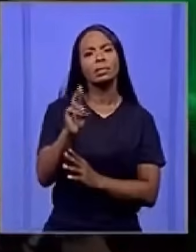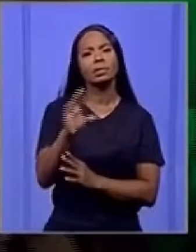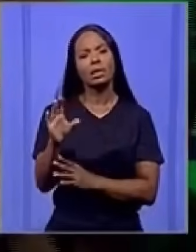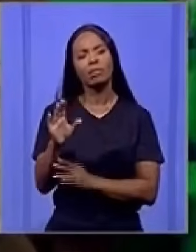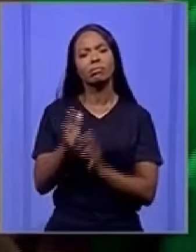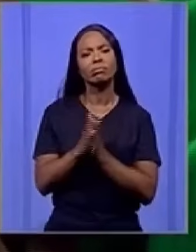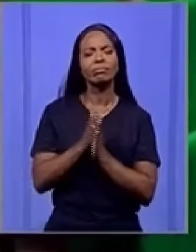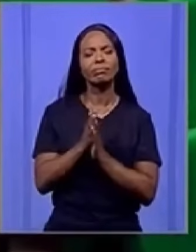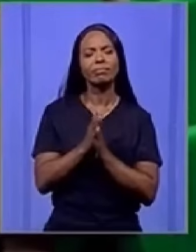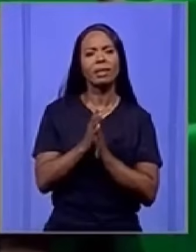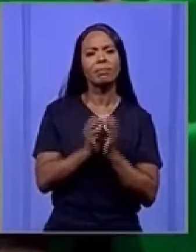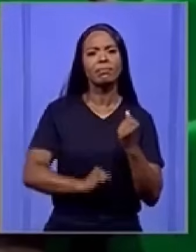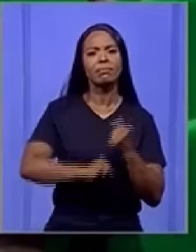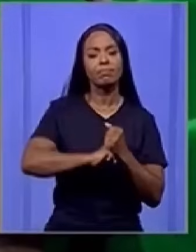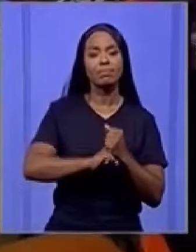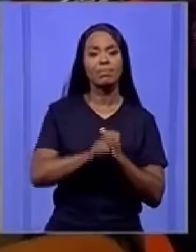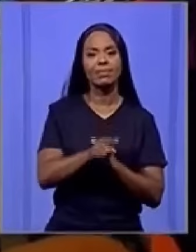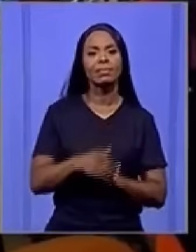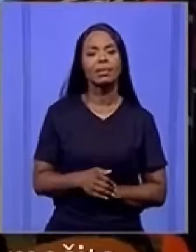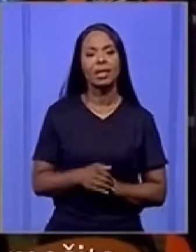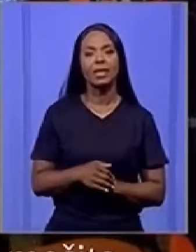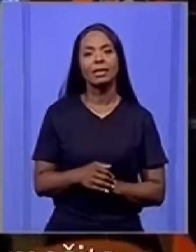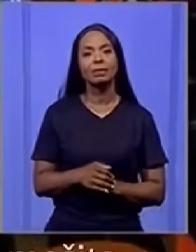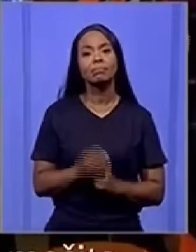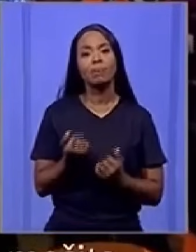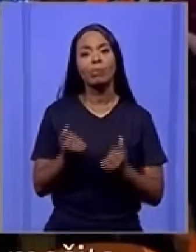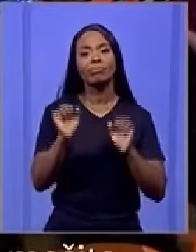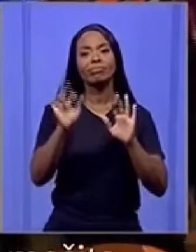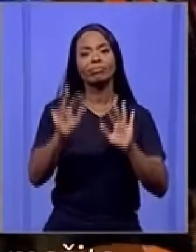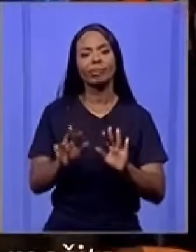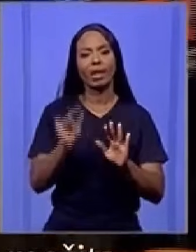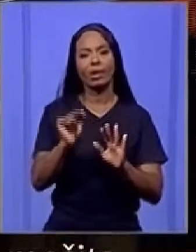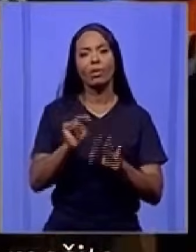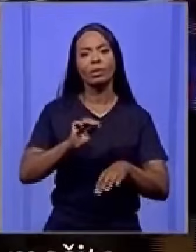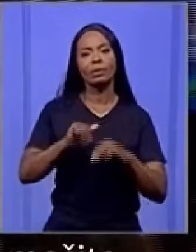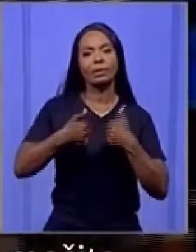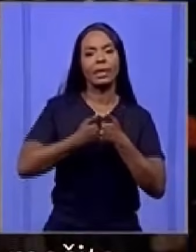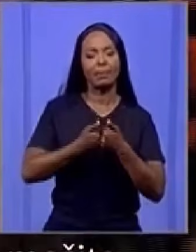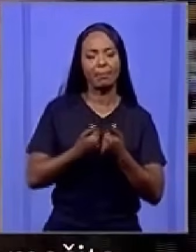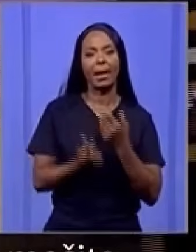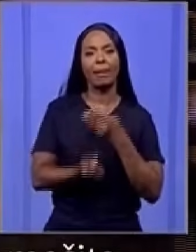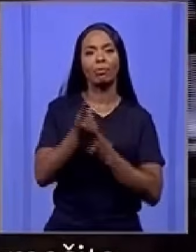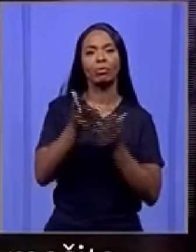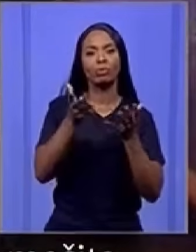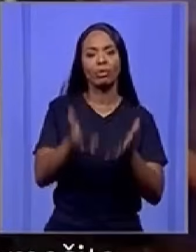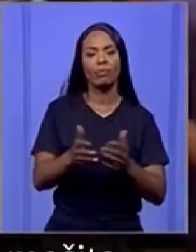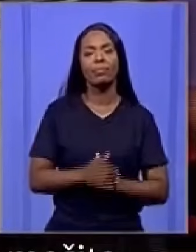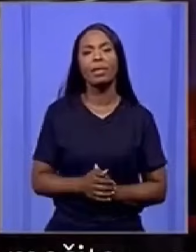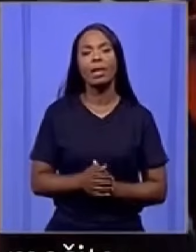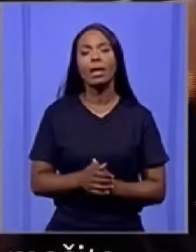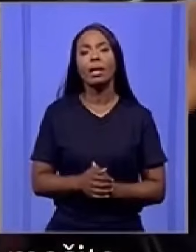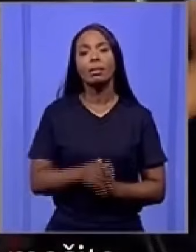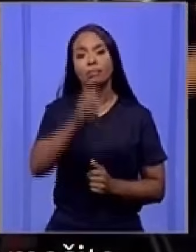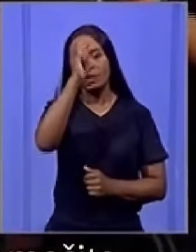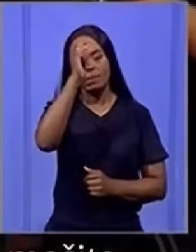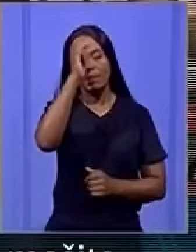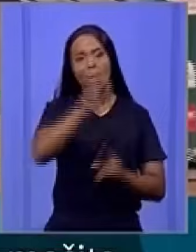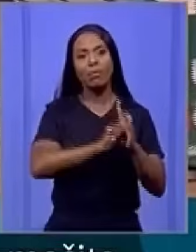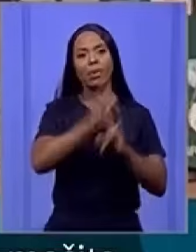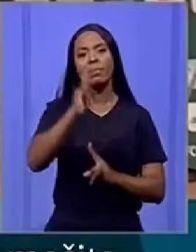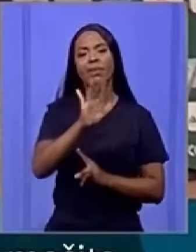Congo ye e tlabe e le papadi ya boseswai magareng ga dinaga tše gomme bafana ba fentše dipapadi